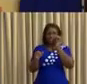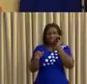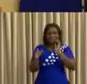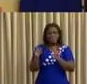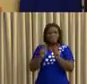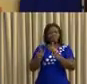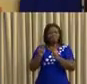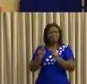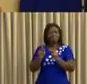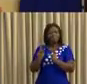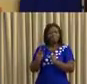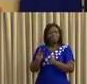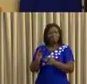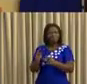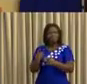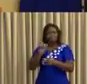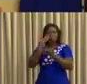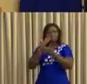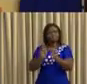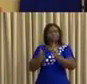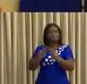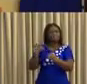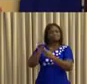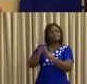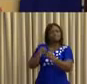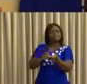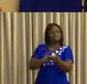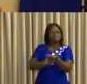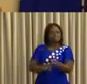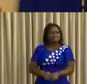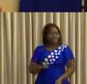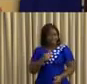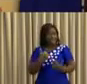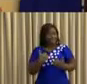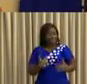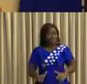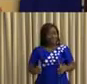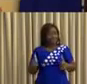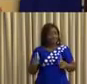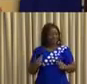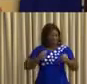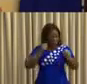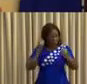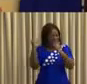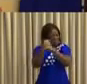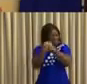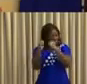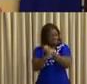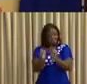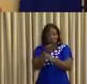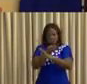machinations to win any election. I've spent my life fighting for free